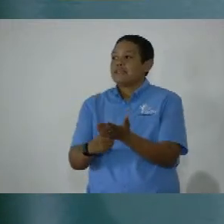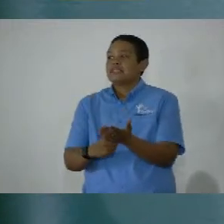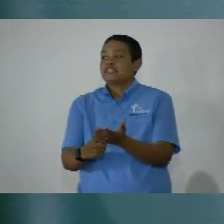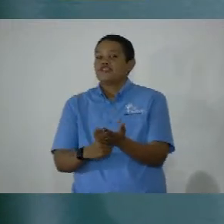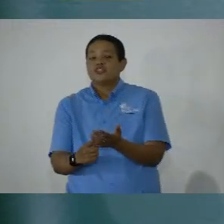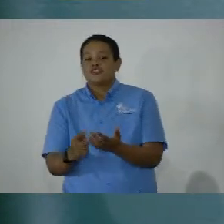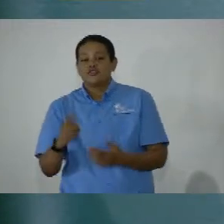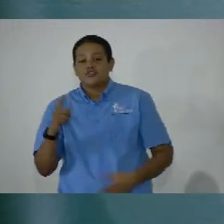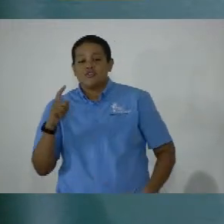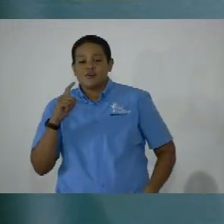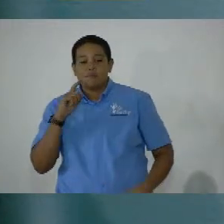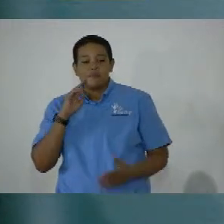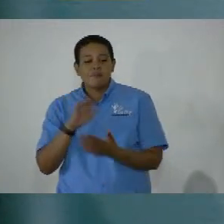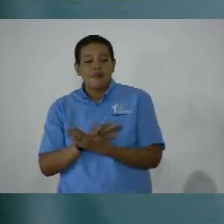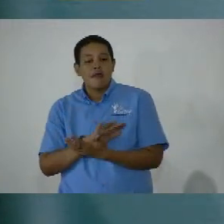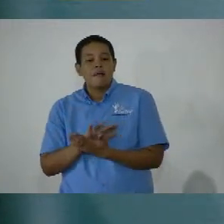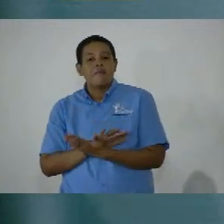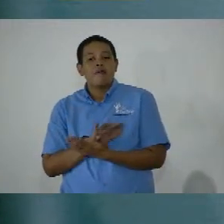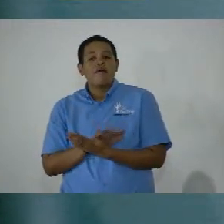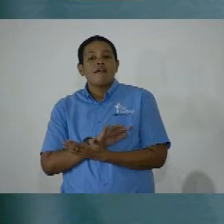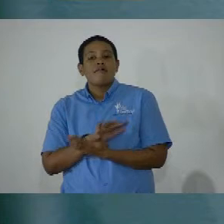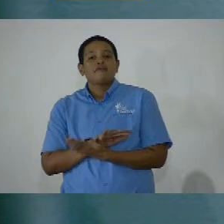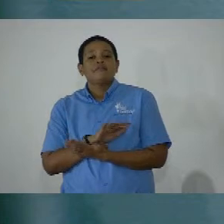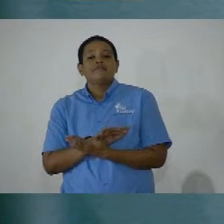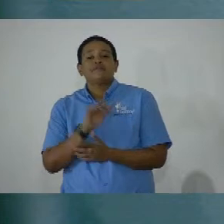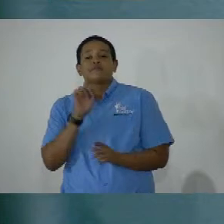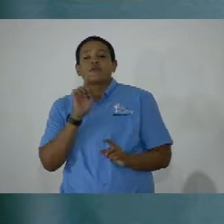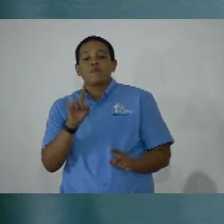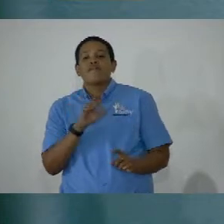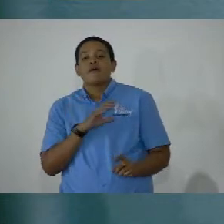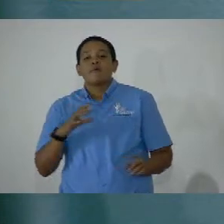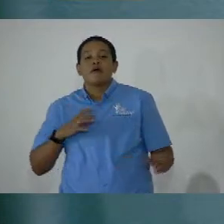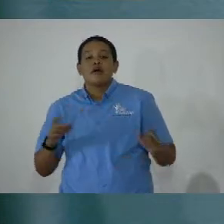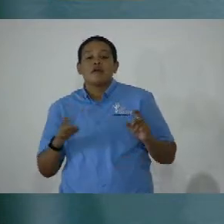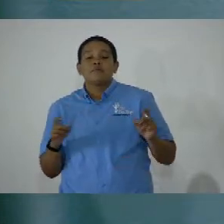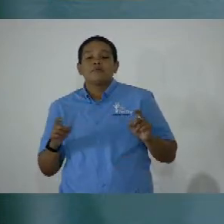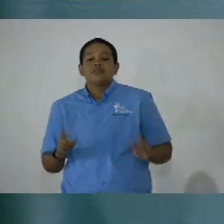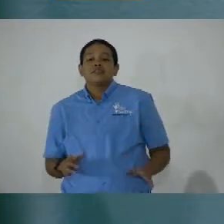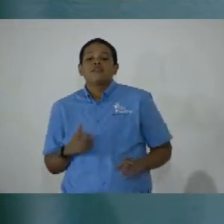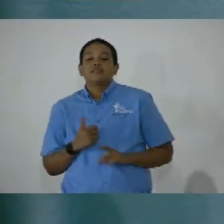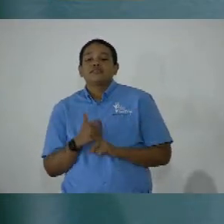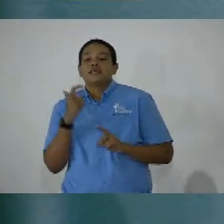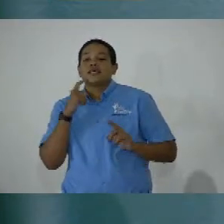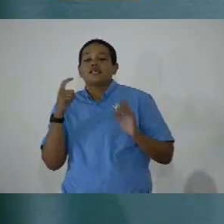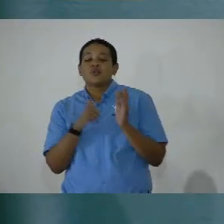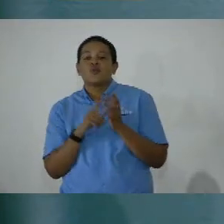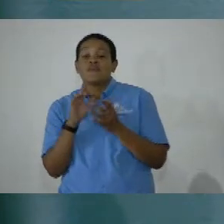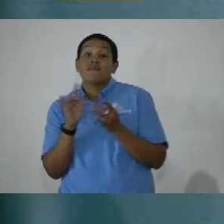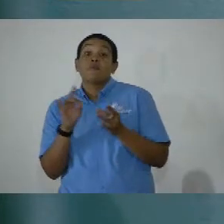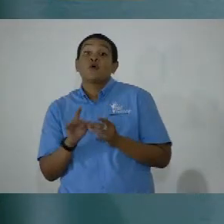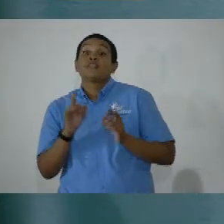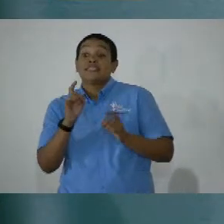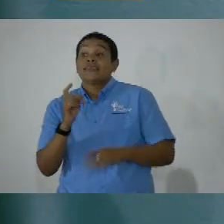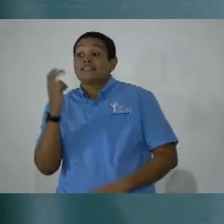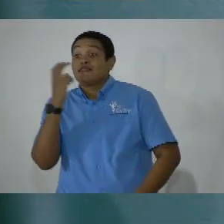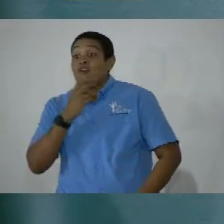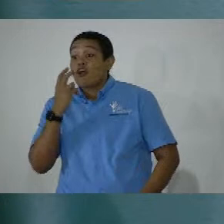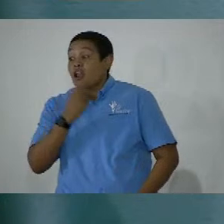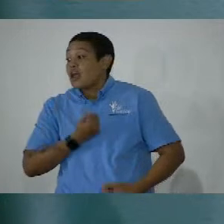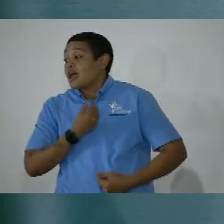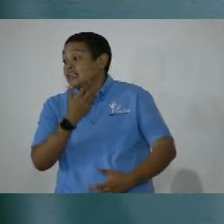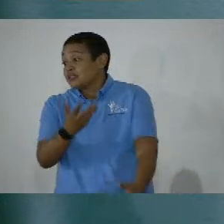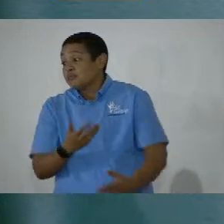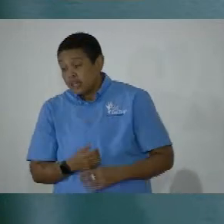petitions, papers, reports from committees, notices of motions given